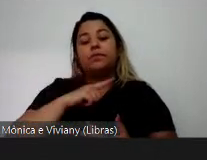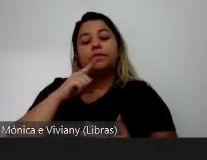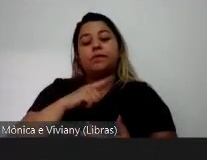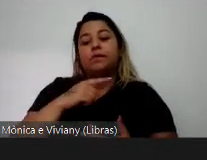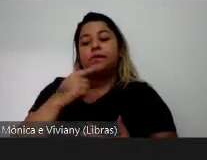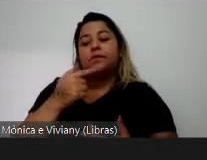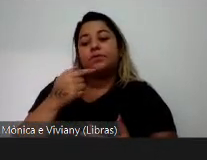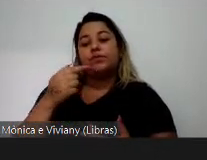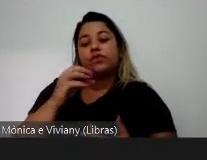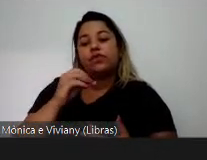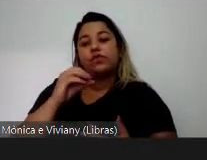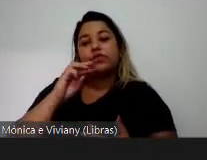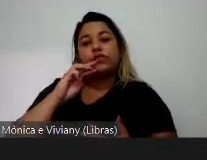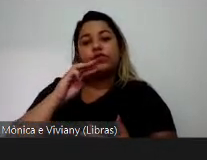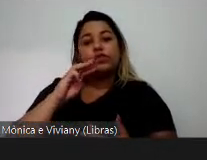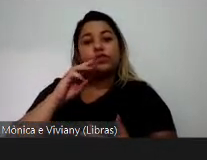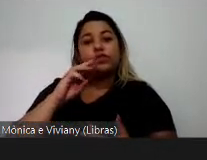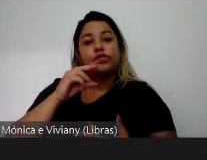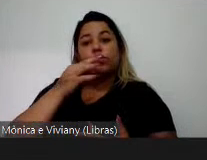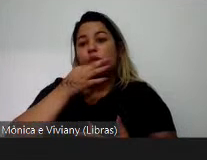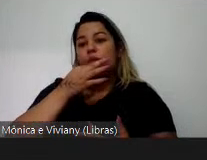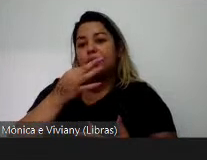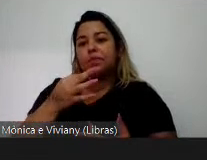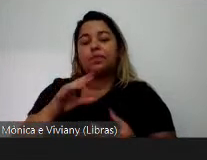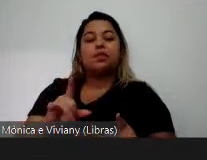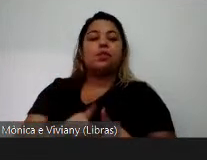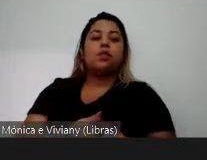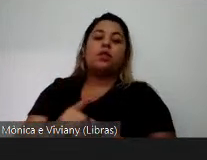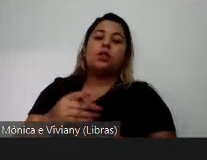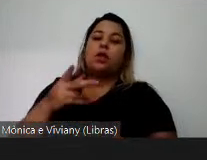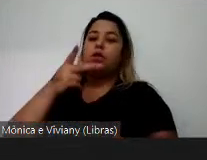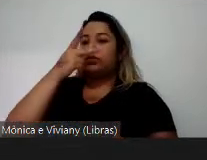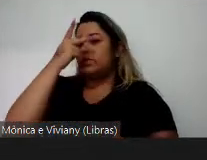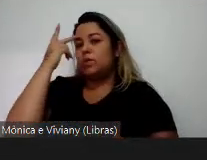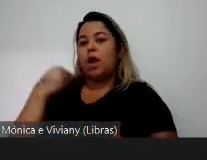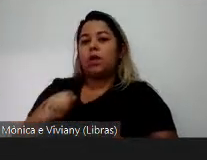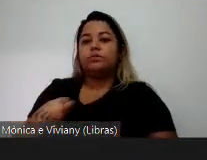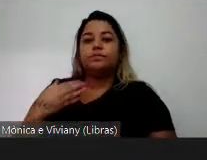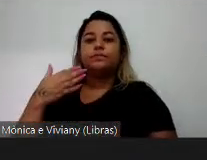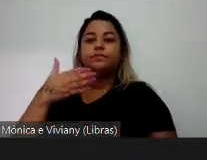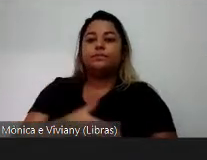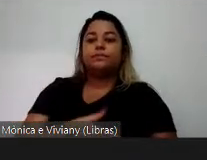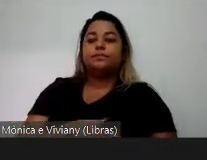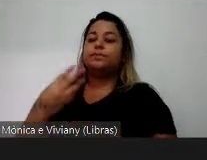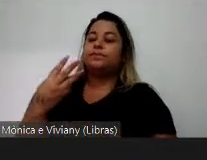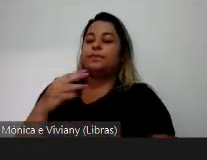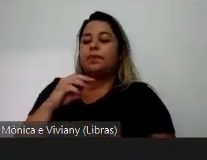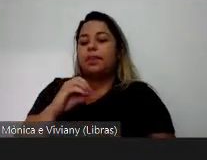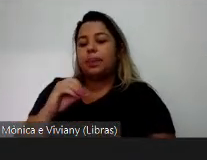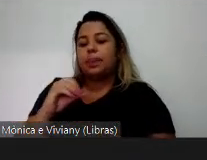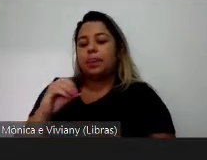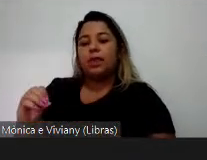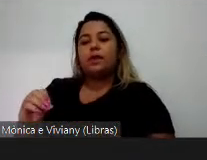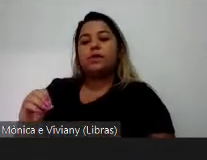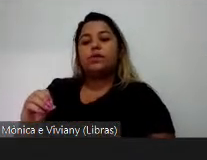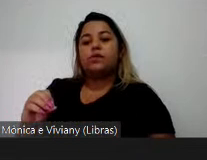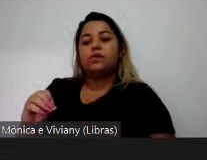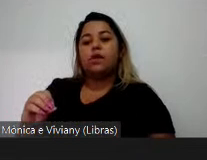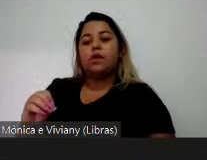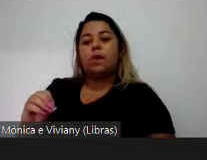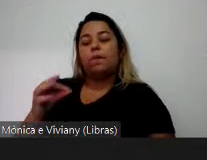rounds where we have more than 700 questions with these participants, more than 300